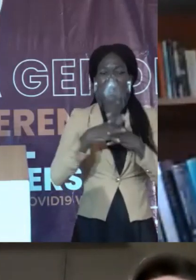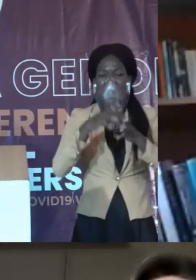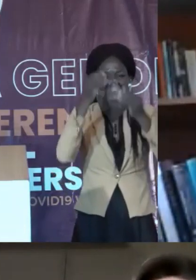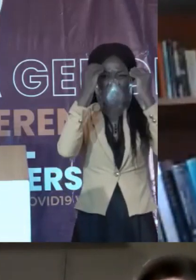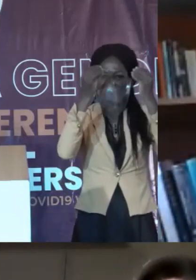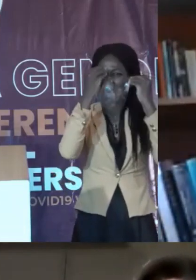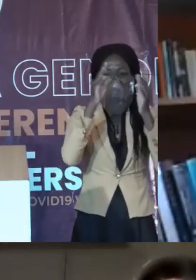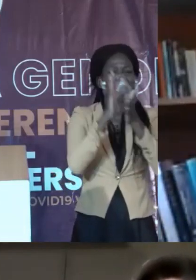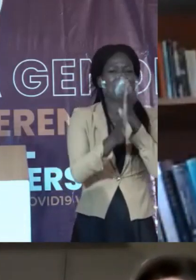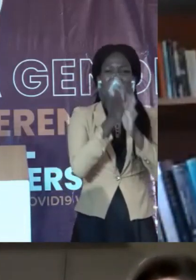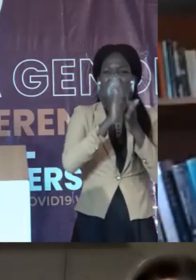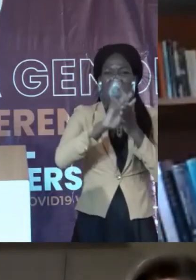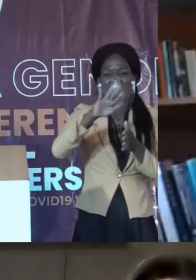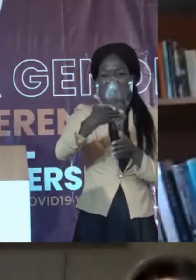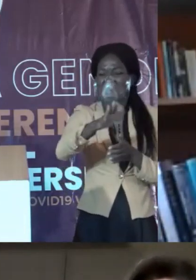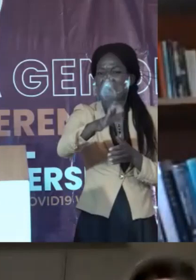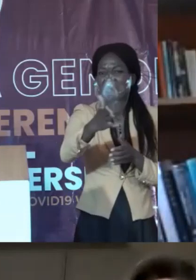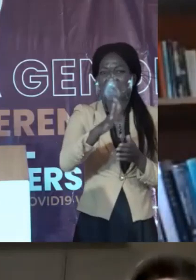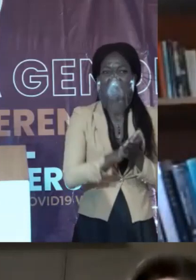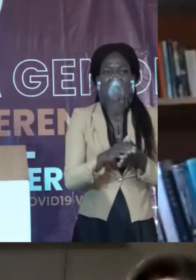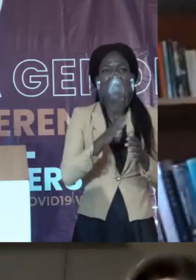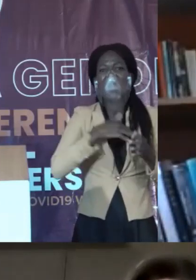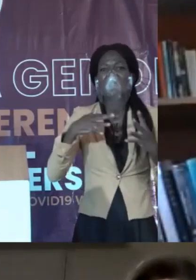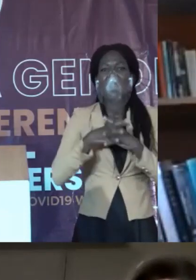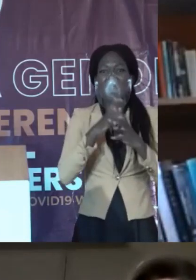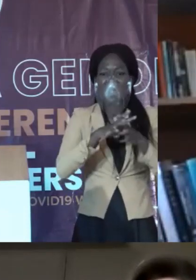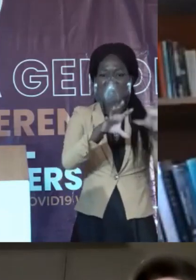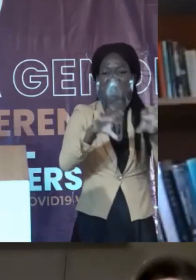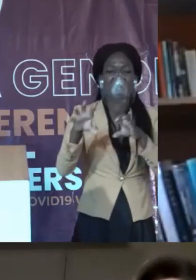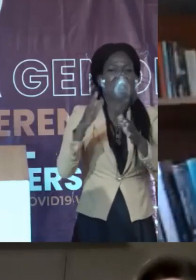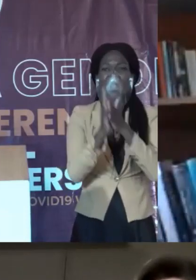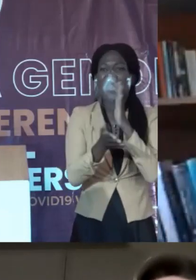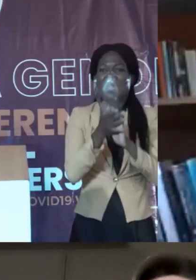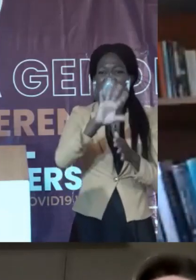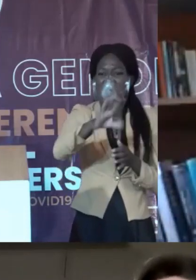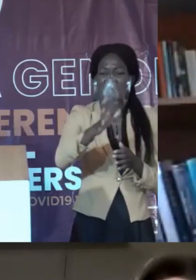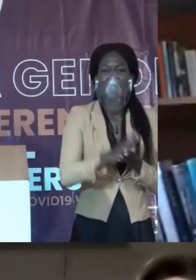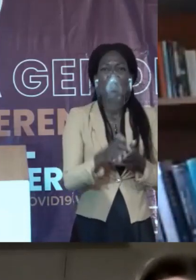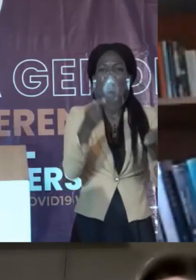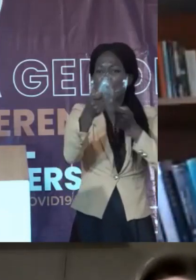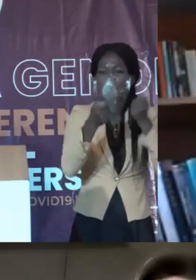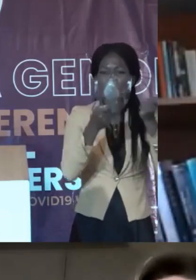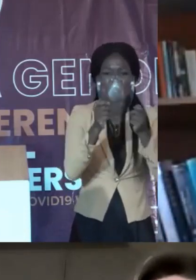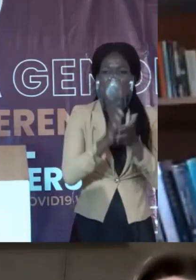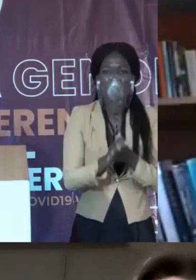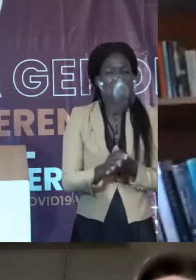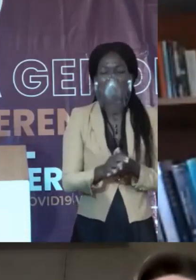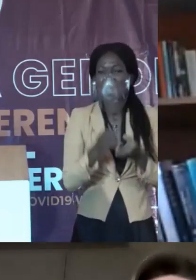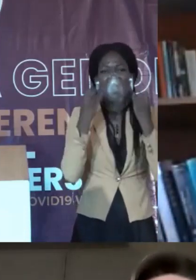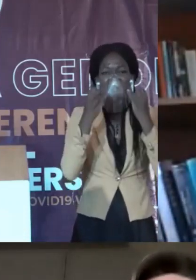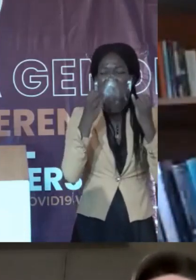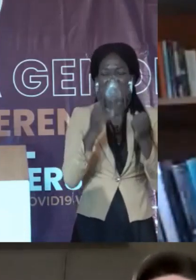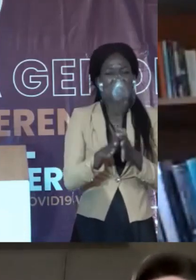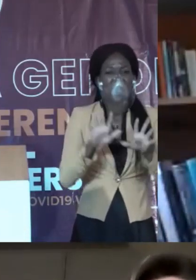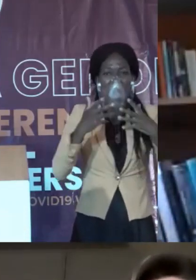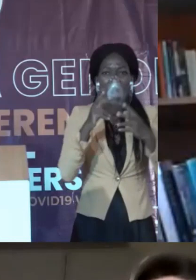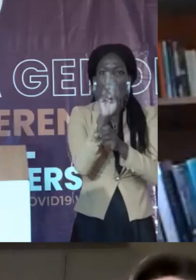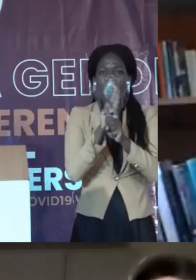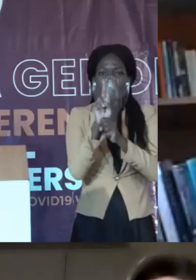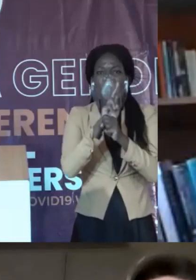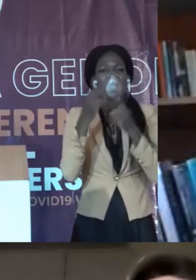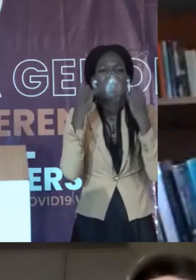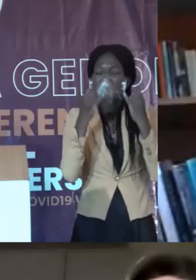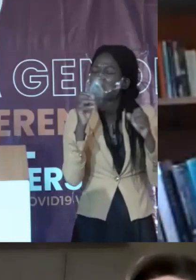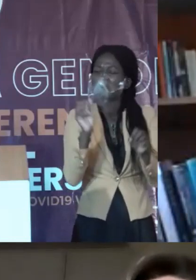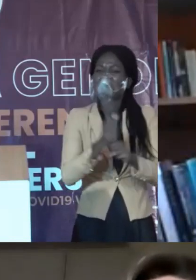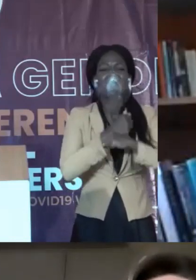degree, the lack of access to assets, the lack of control over assets, the lack of control over information and how you can use it. So unequal power relations